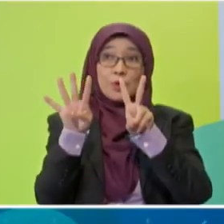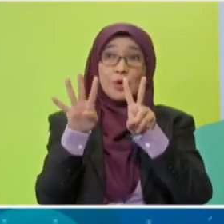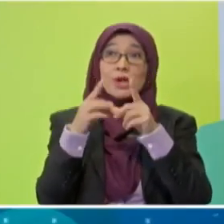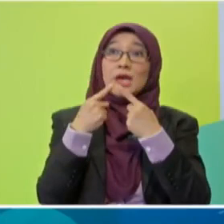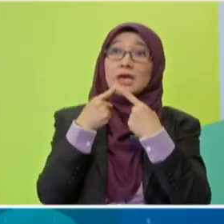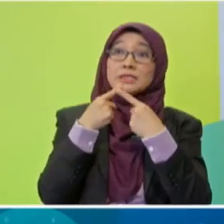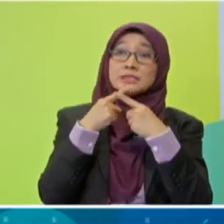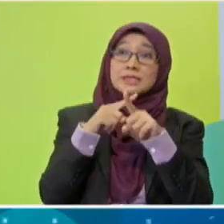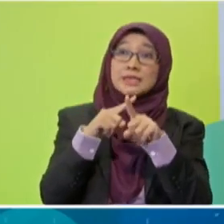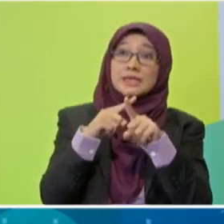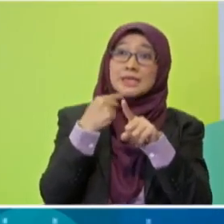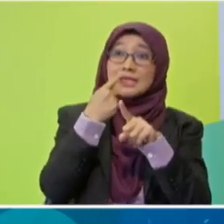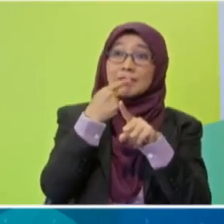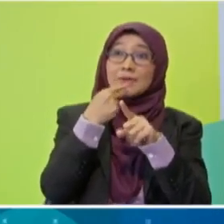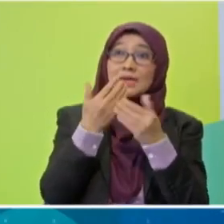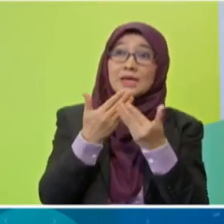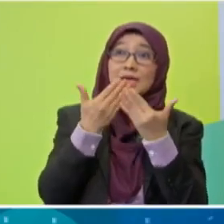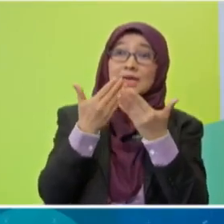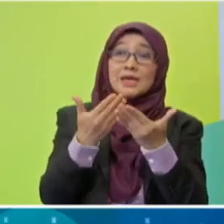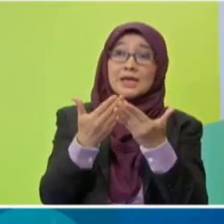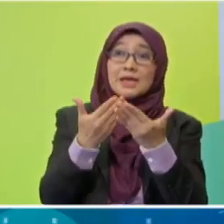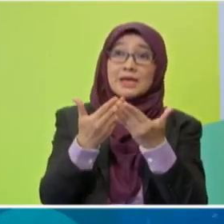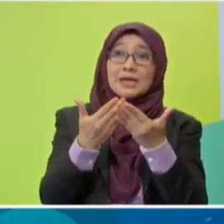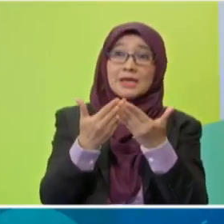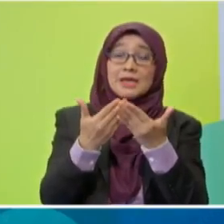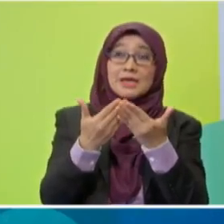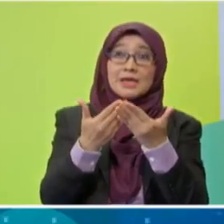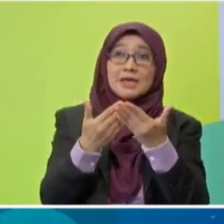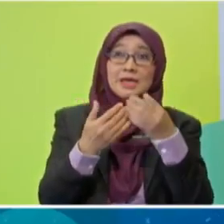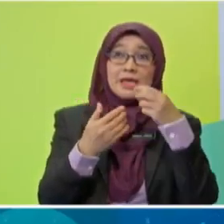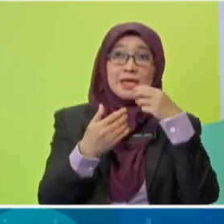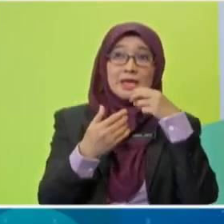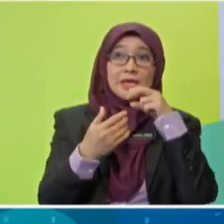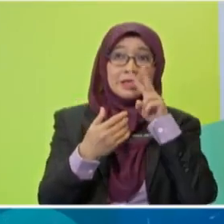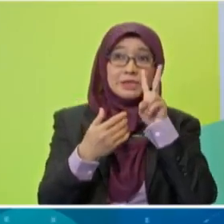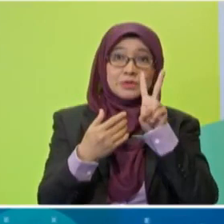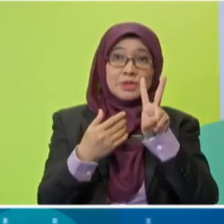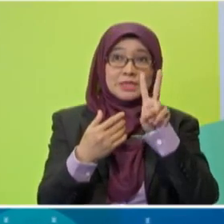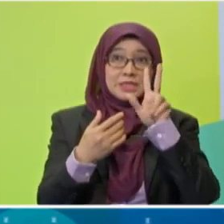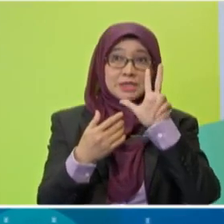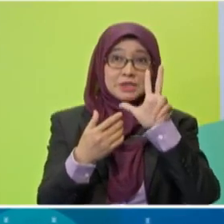there you go. Go ahead. Who's that? 23.67. Again?